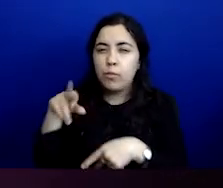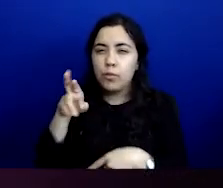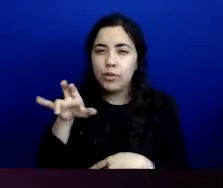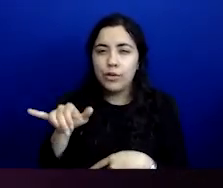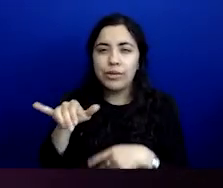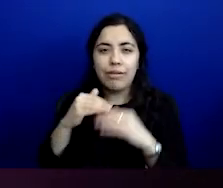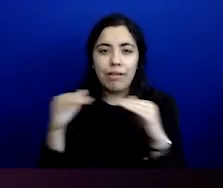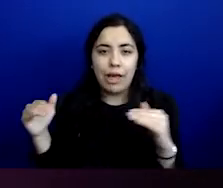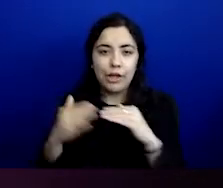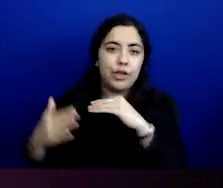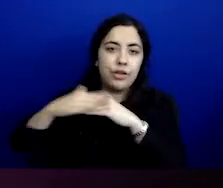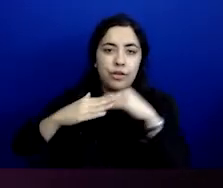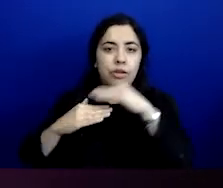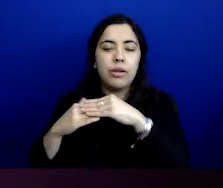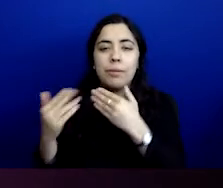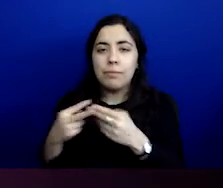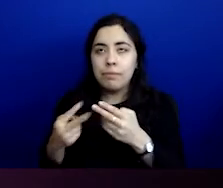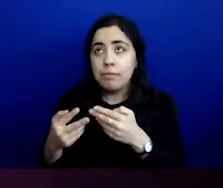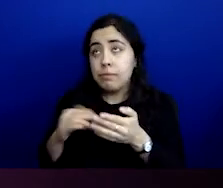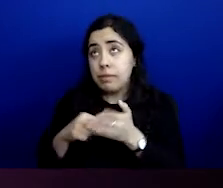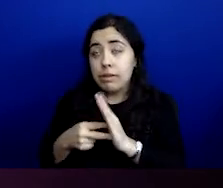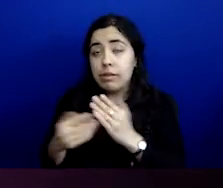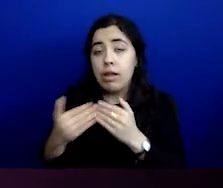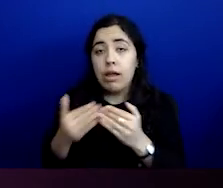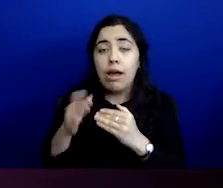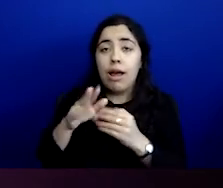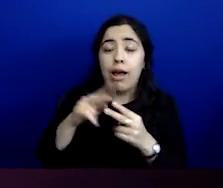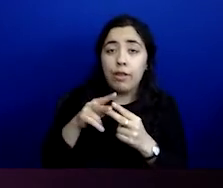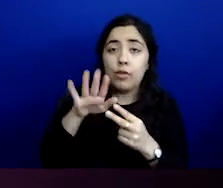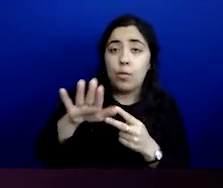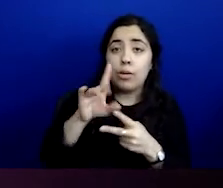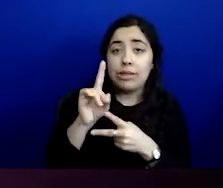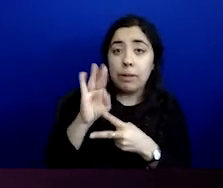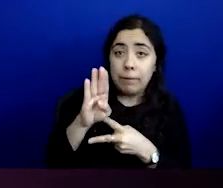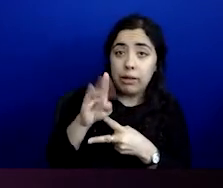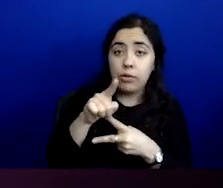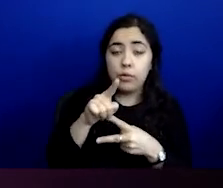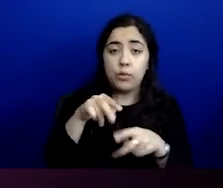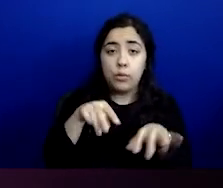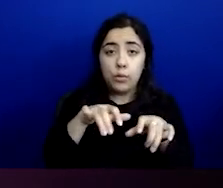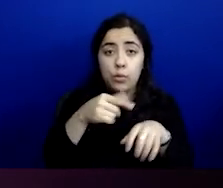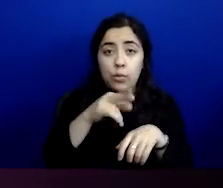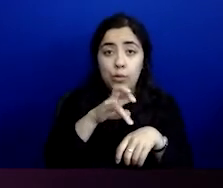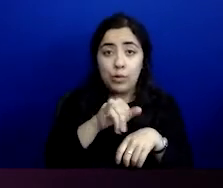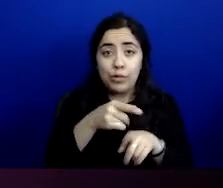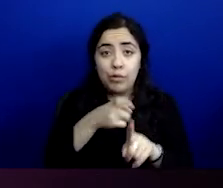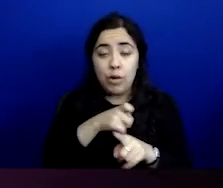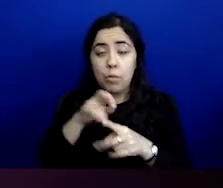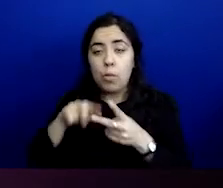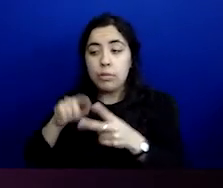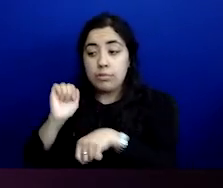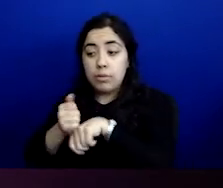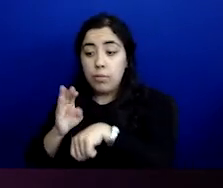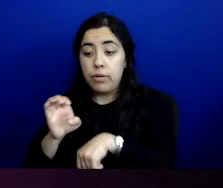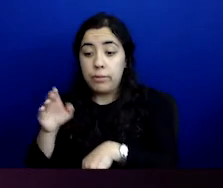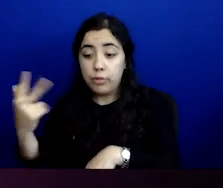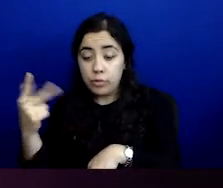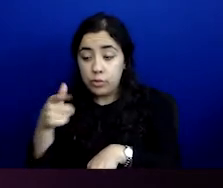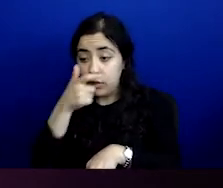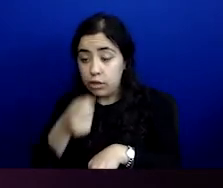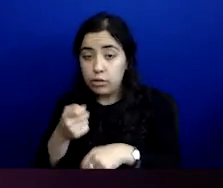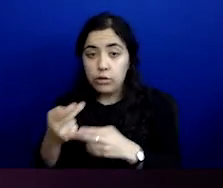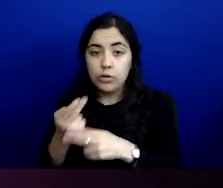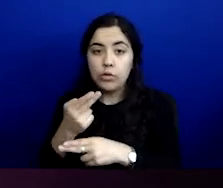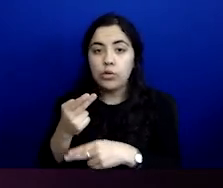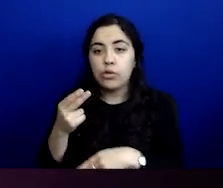would probably end up either having your database that you query from, or if you're building in Web3 and you're interested, you might use something like the